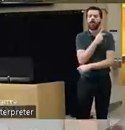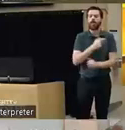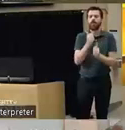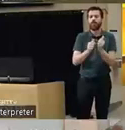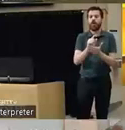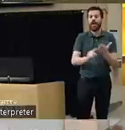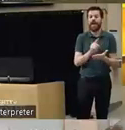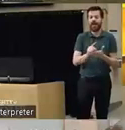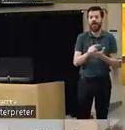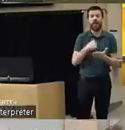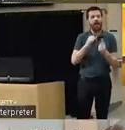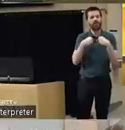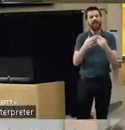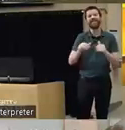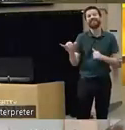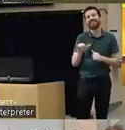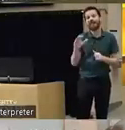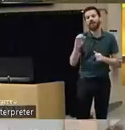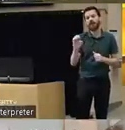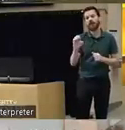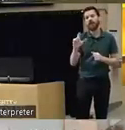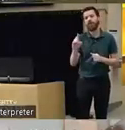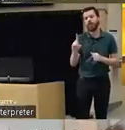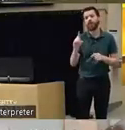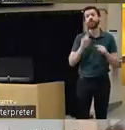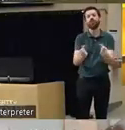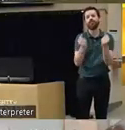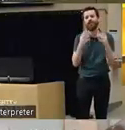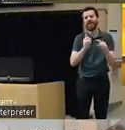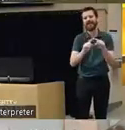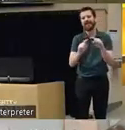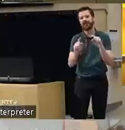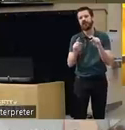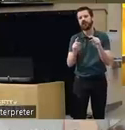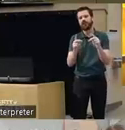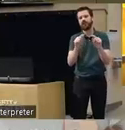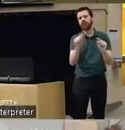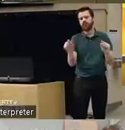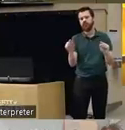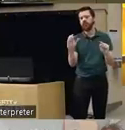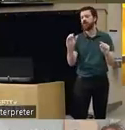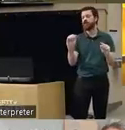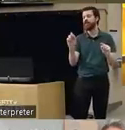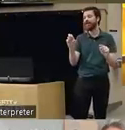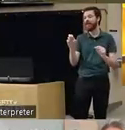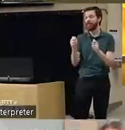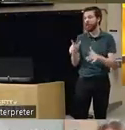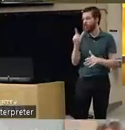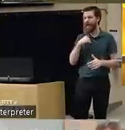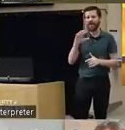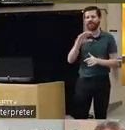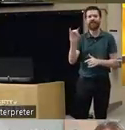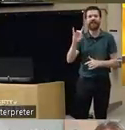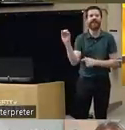provide the same level of caseload supervision to many different patients with the care manager who has a caseload of 50 to 80,